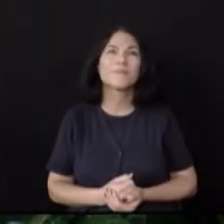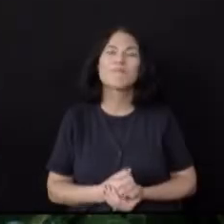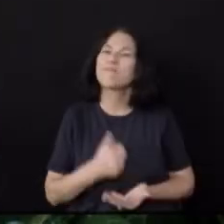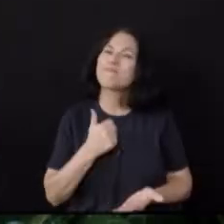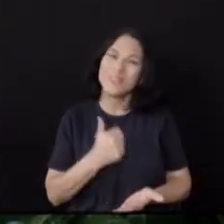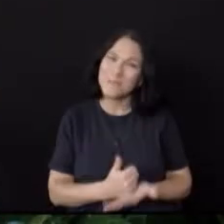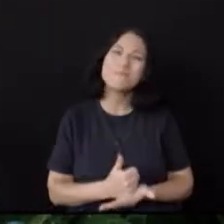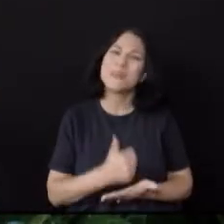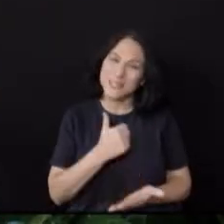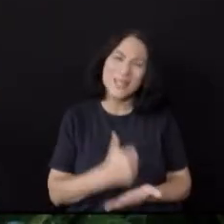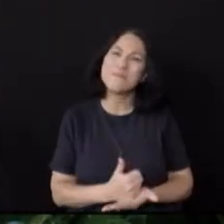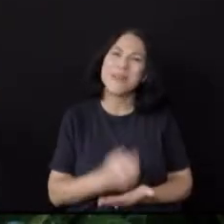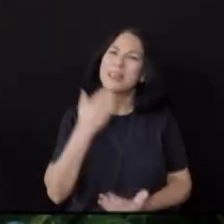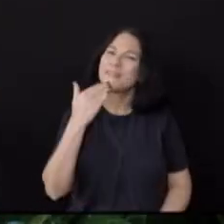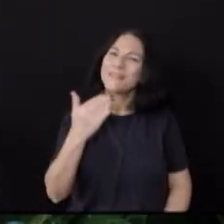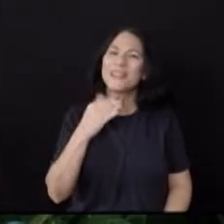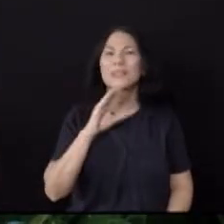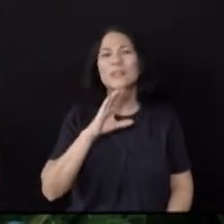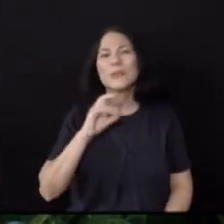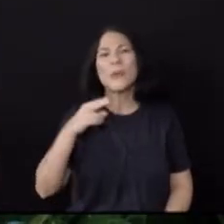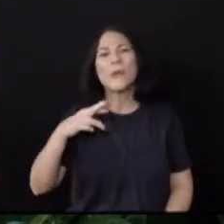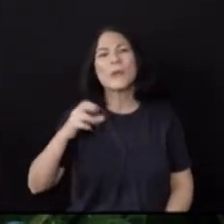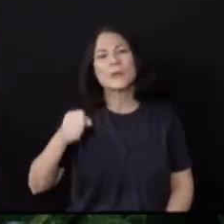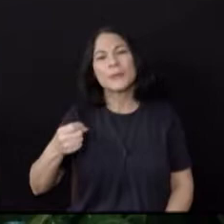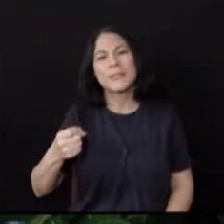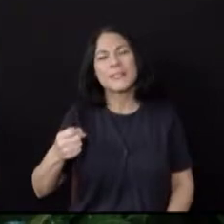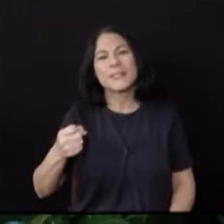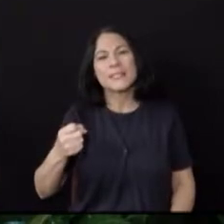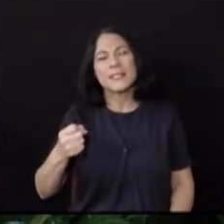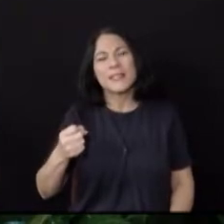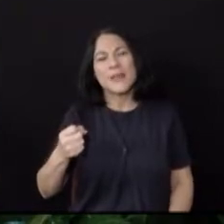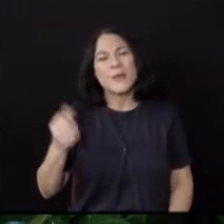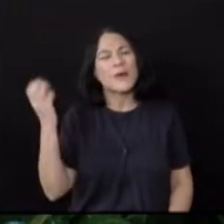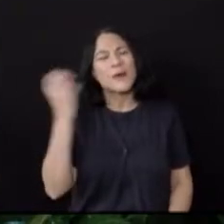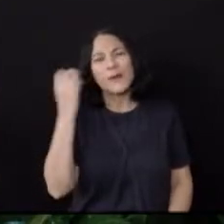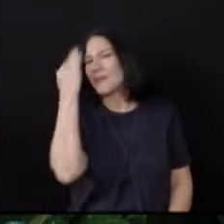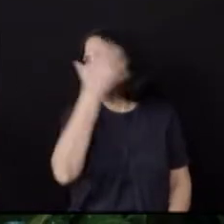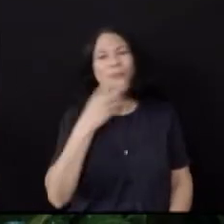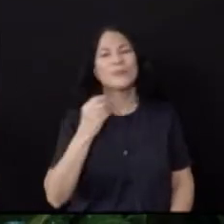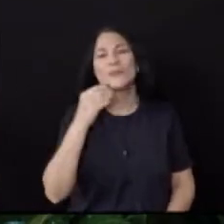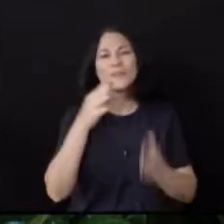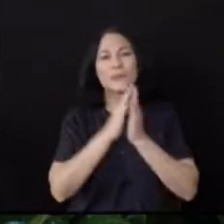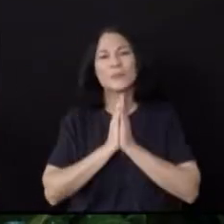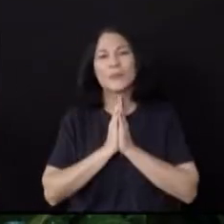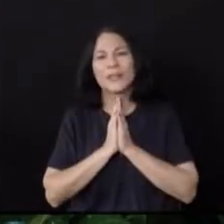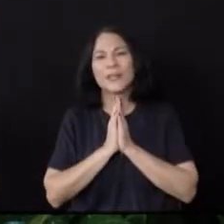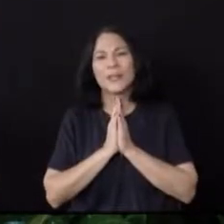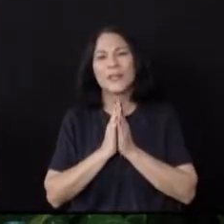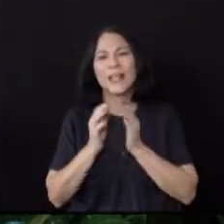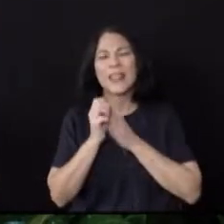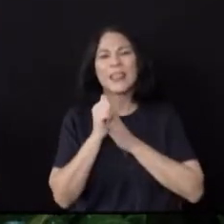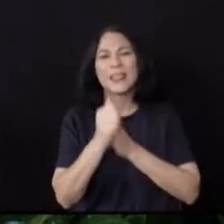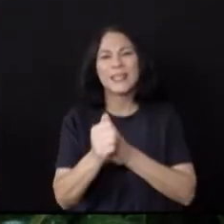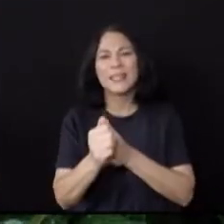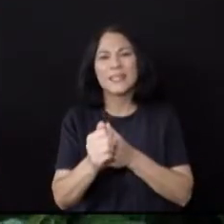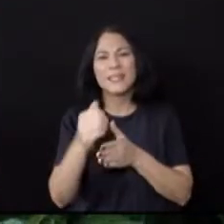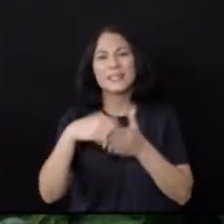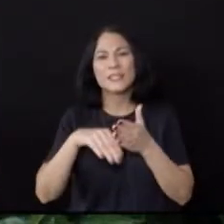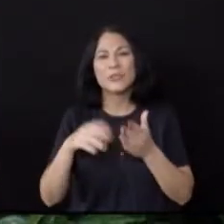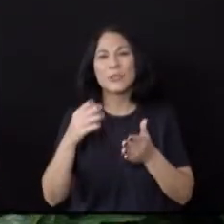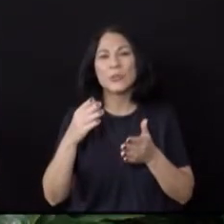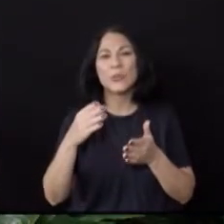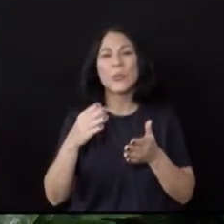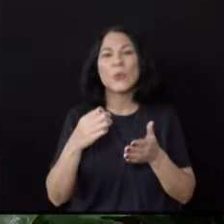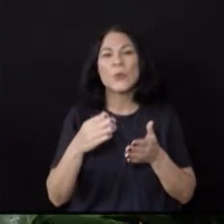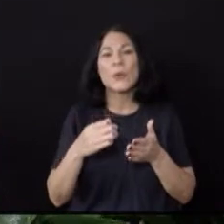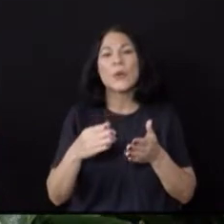Amen. Amen. Thank you, Christopher. What a beautiful prayer that will lead us right into what the Lord has